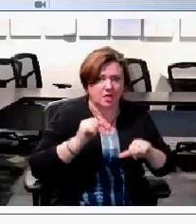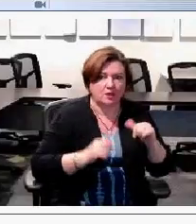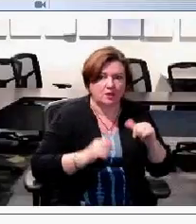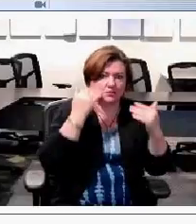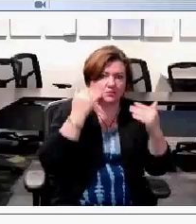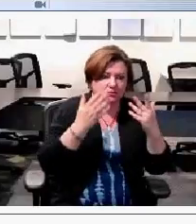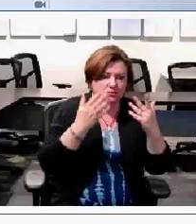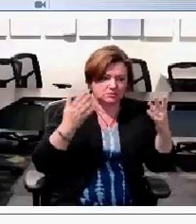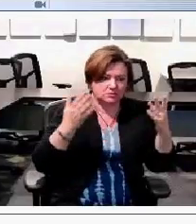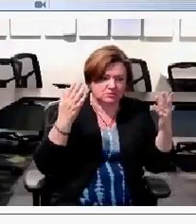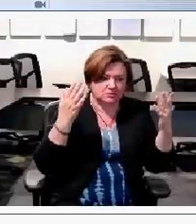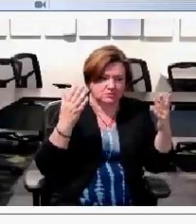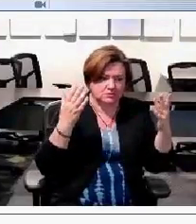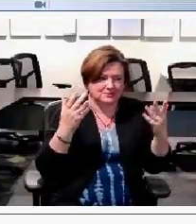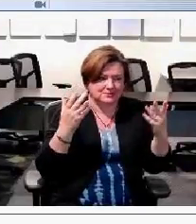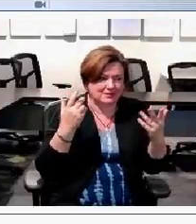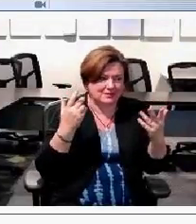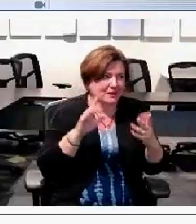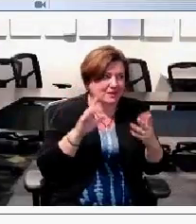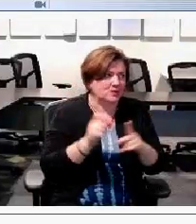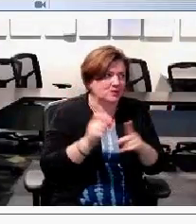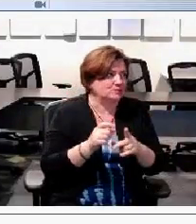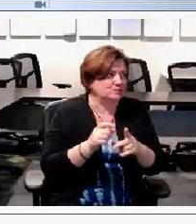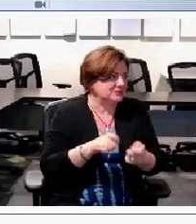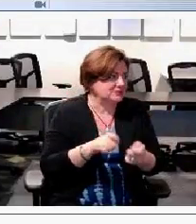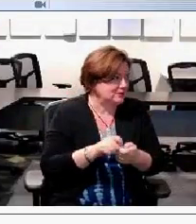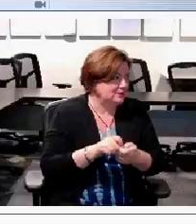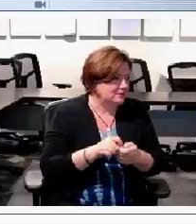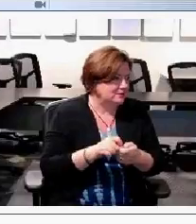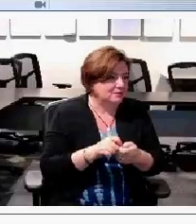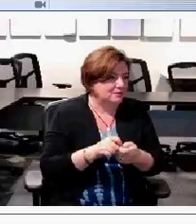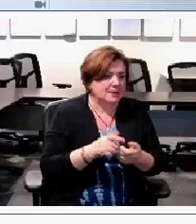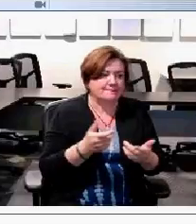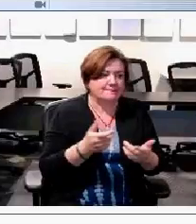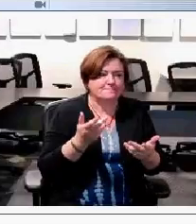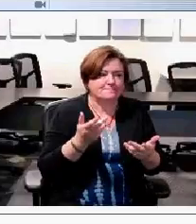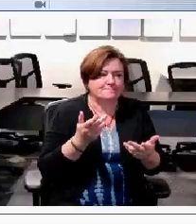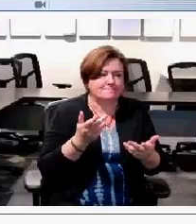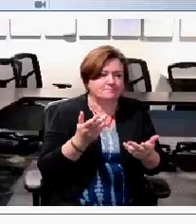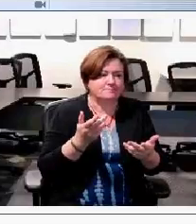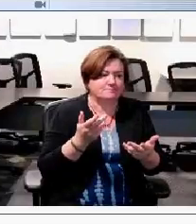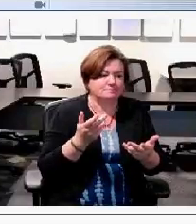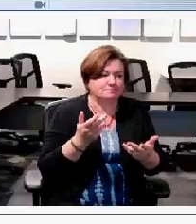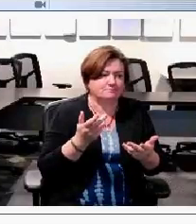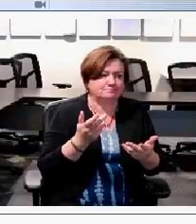they're I don't know the term. They seem to